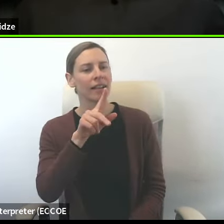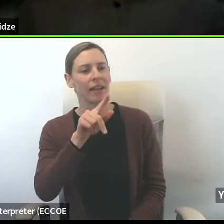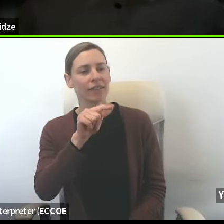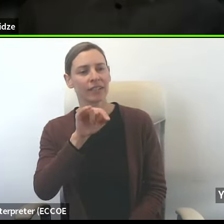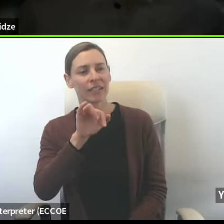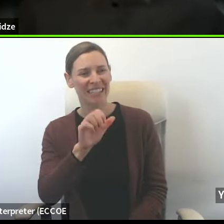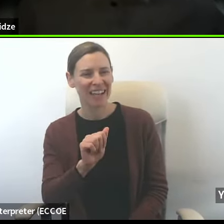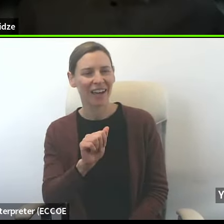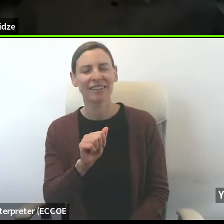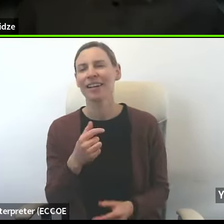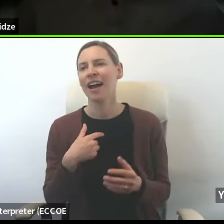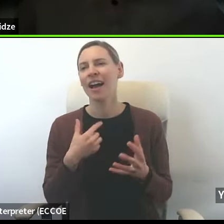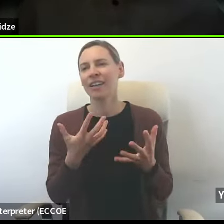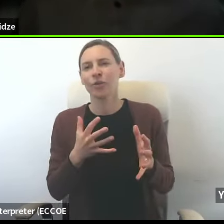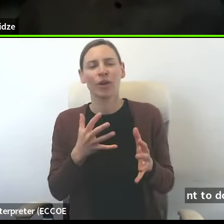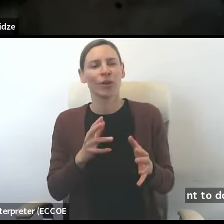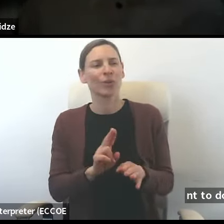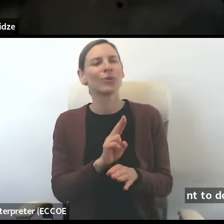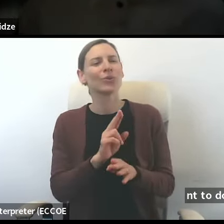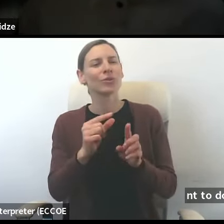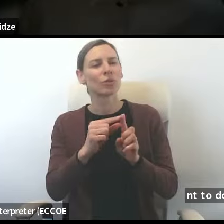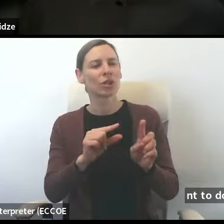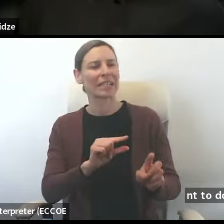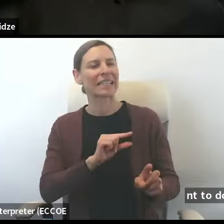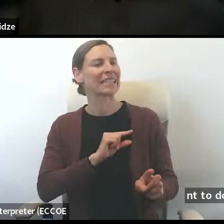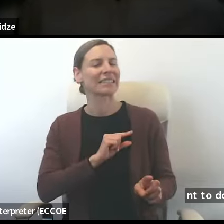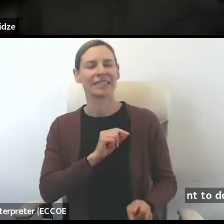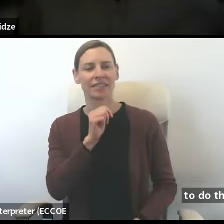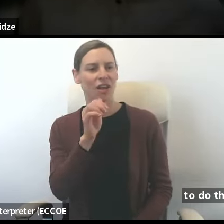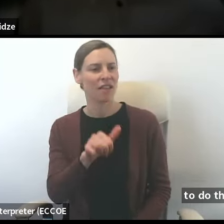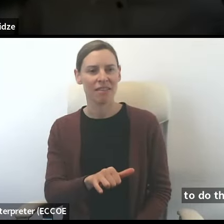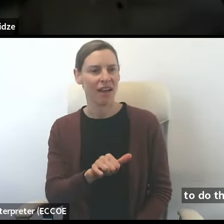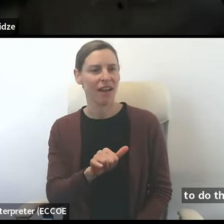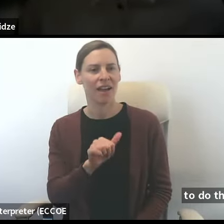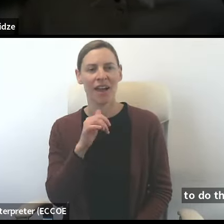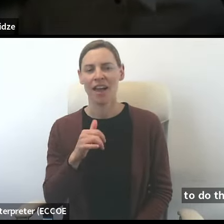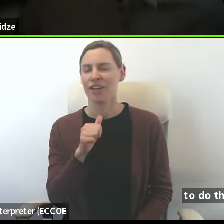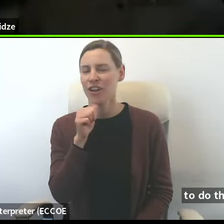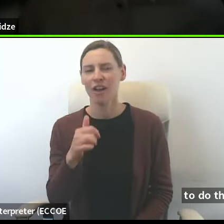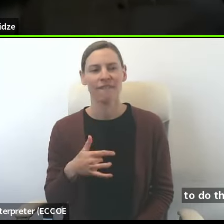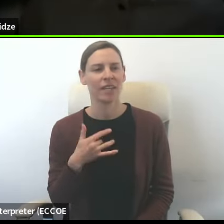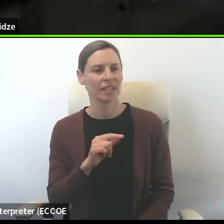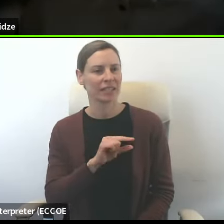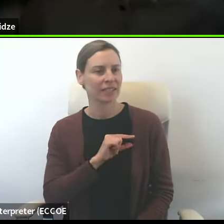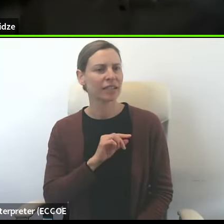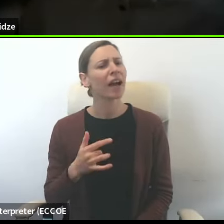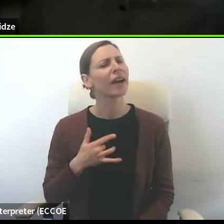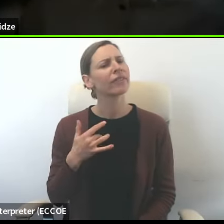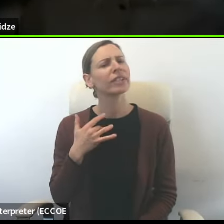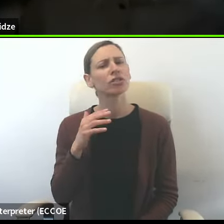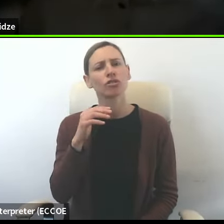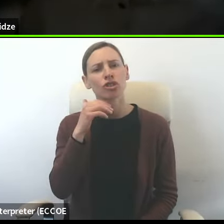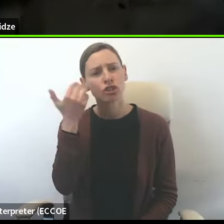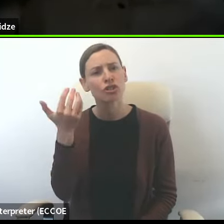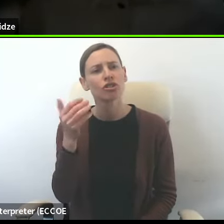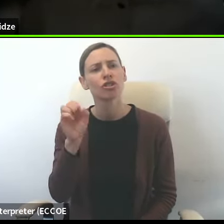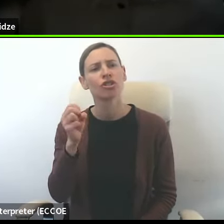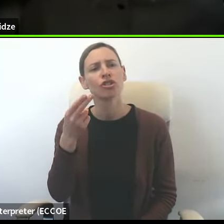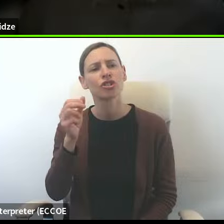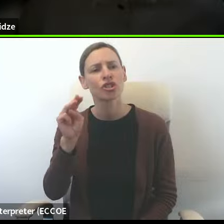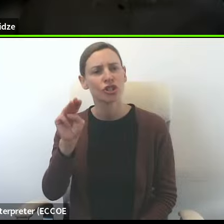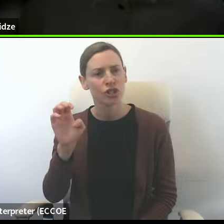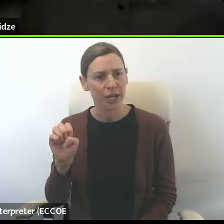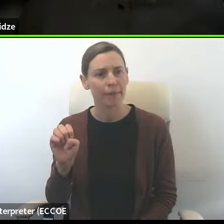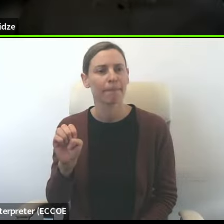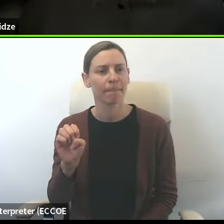guilt, because it's not guilt. It's like, I don't feel guilt. Yeah. I feel ashamed. Mm. It's kind of